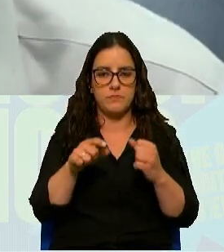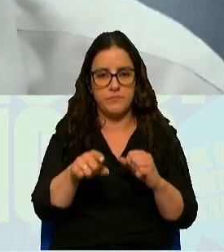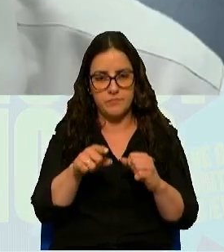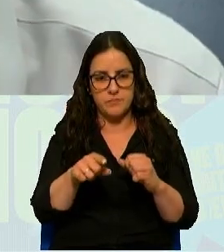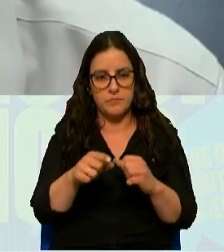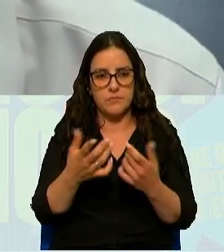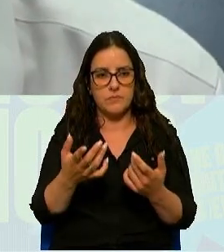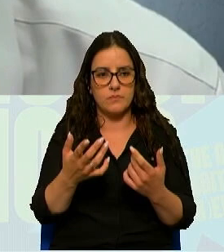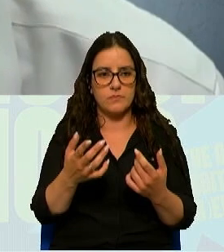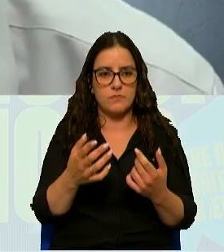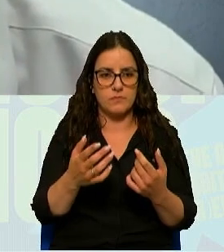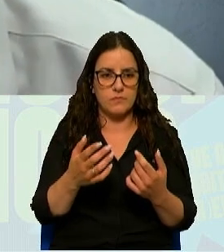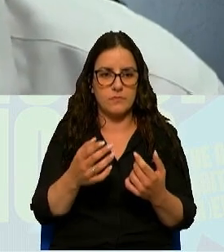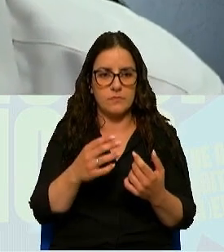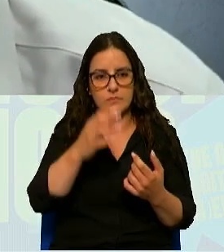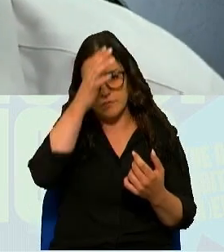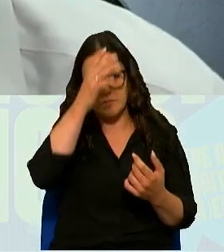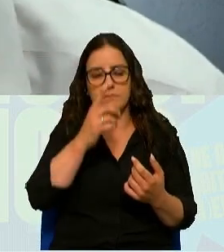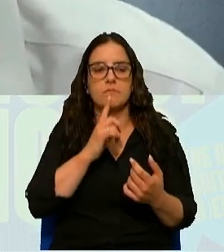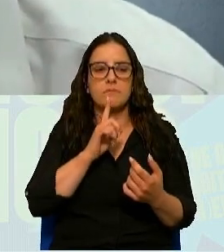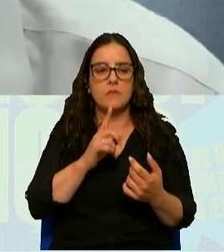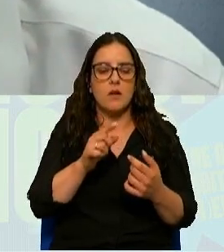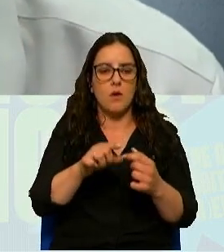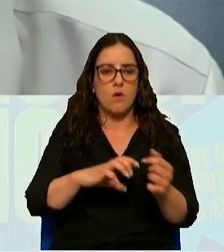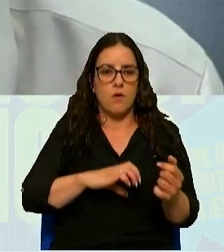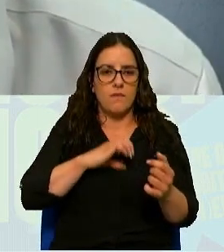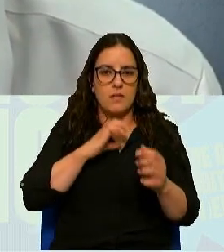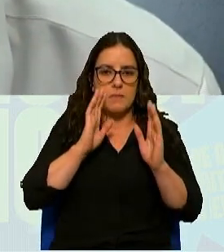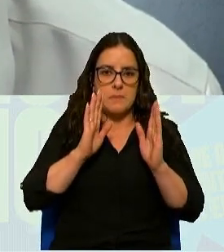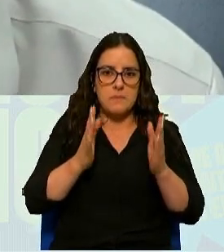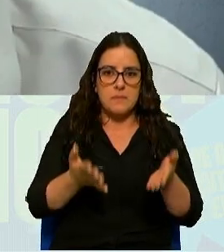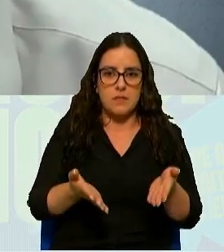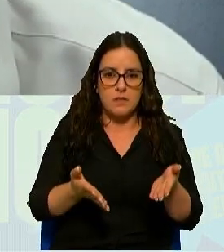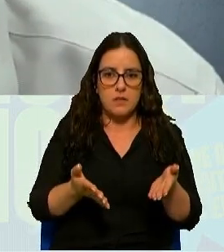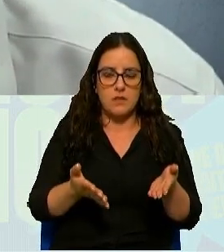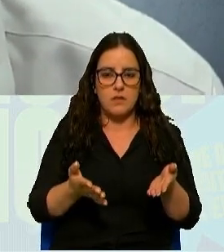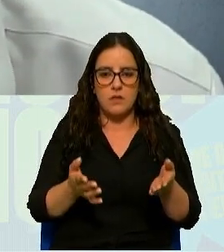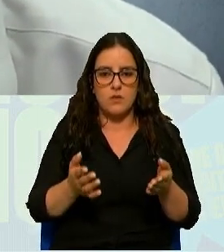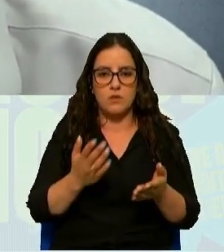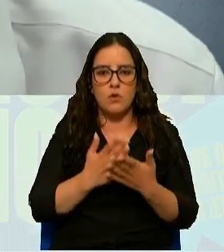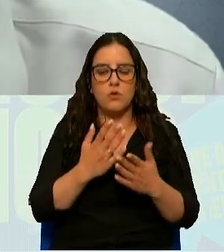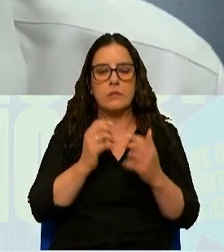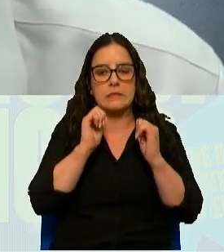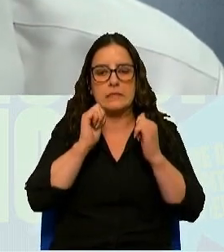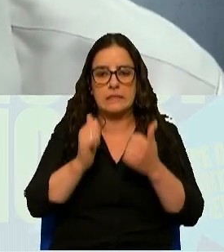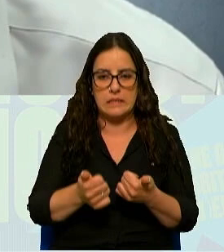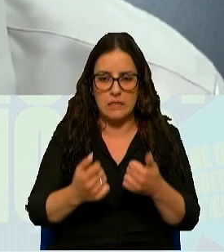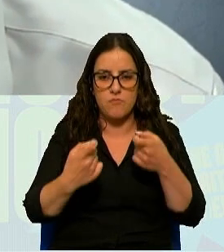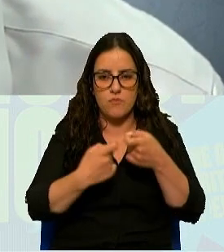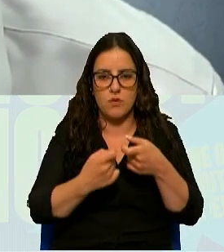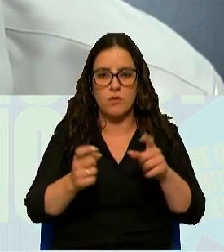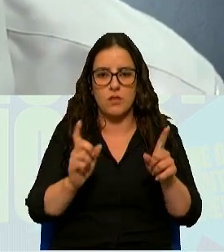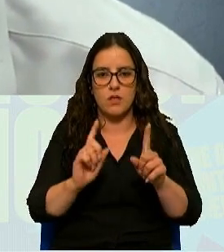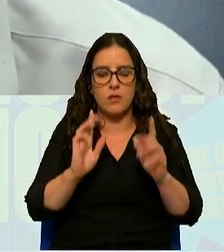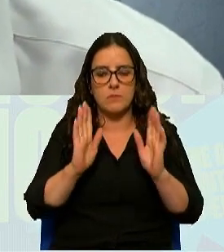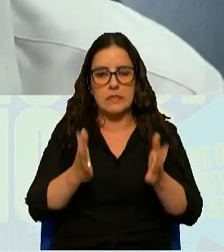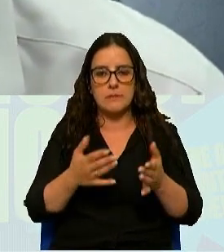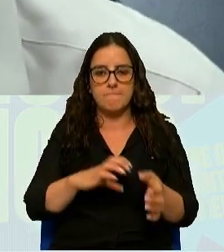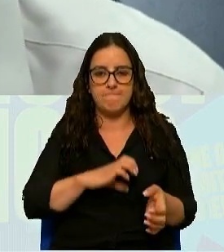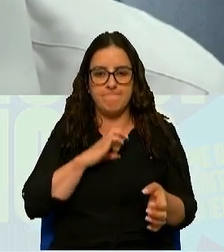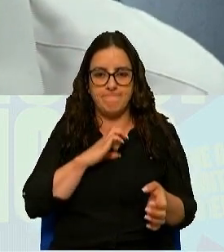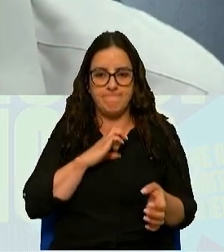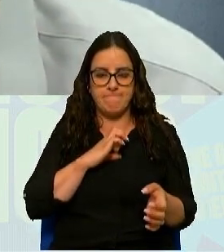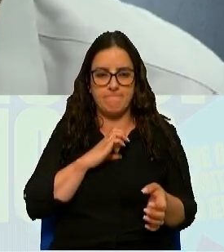AI is crucial. It's not just about accurate AI. We need trustworthy AI. And unfortunately, we are